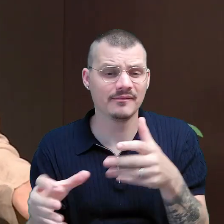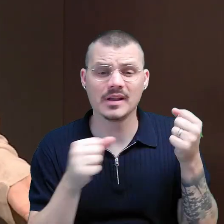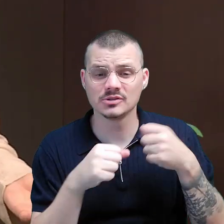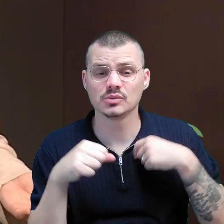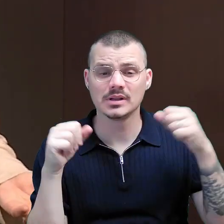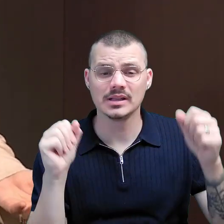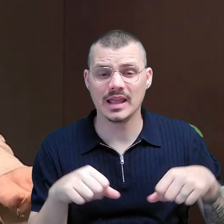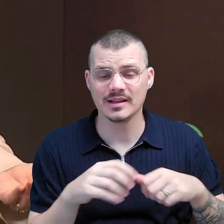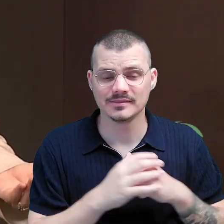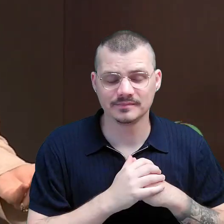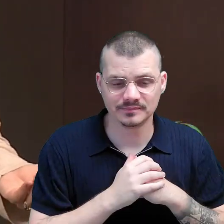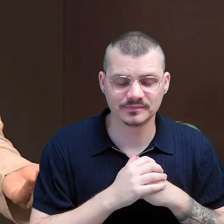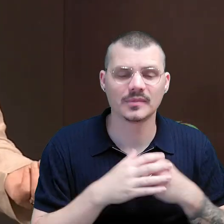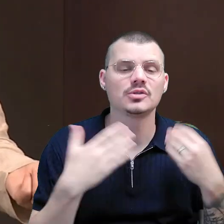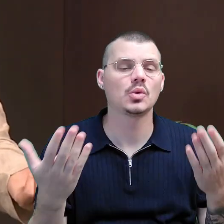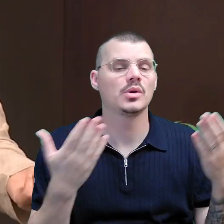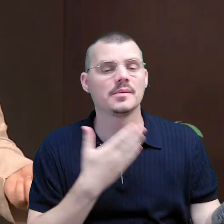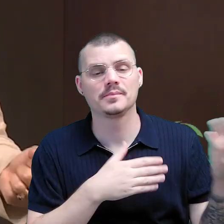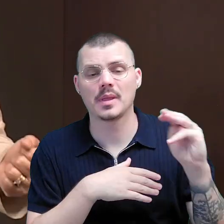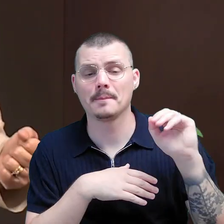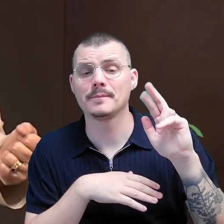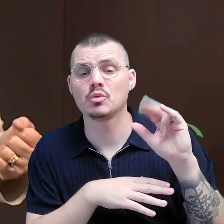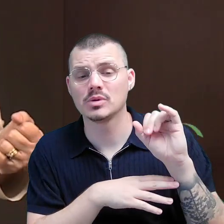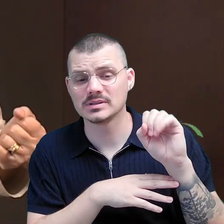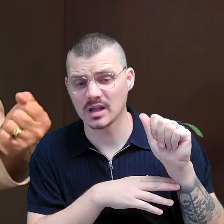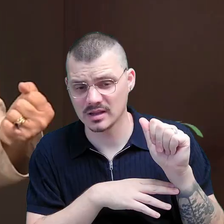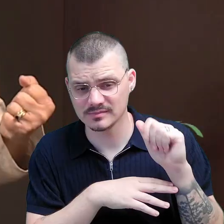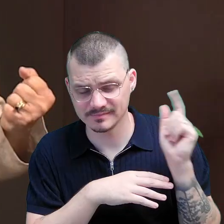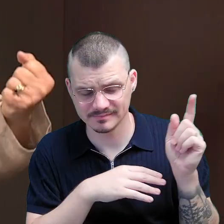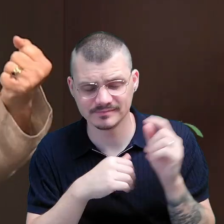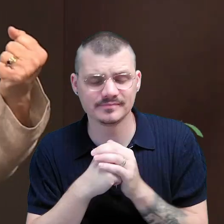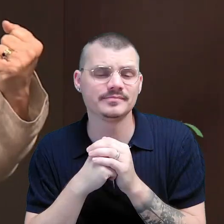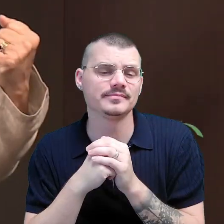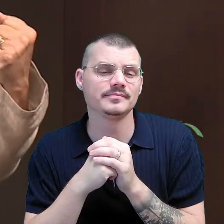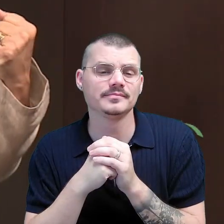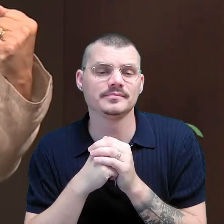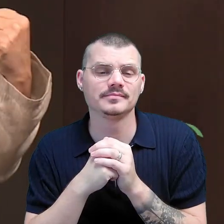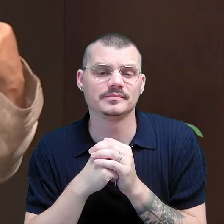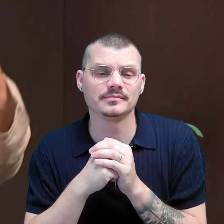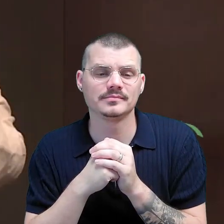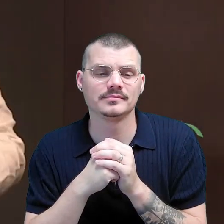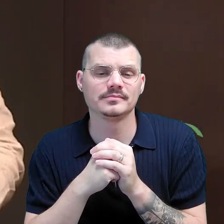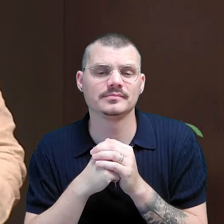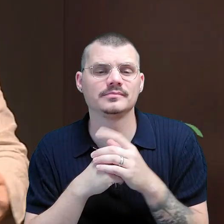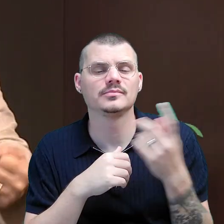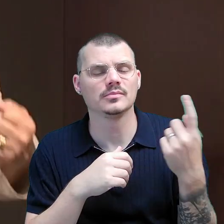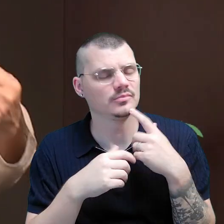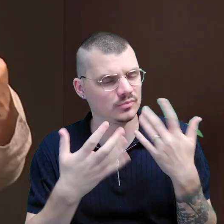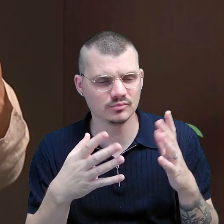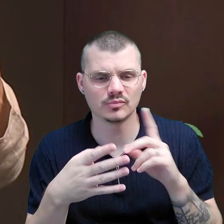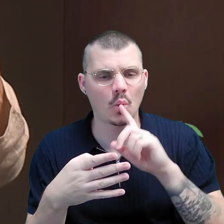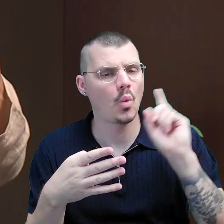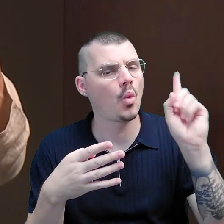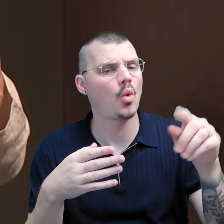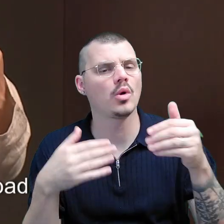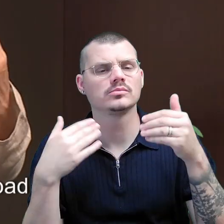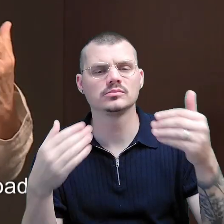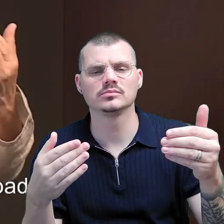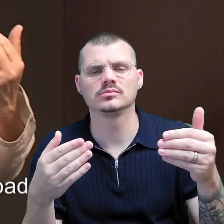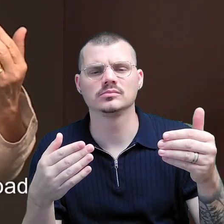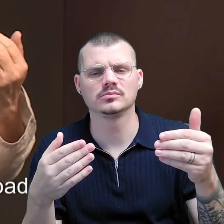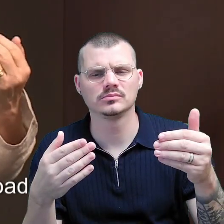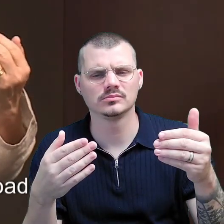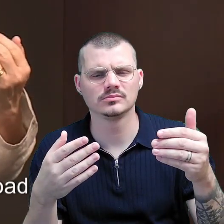can. So Marissa was ordered to have a whole, what's